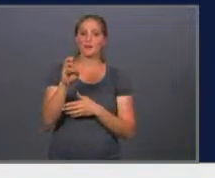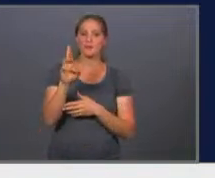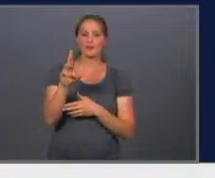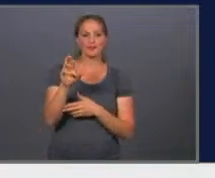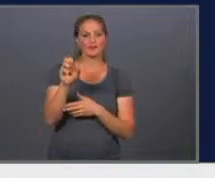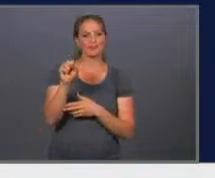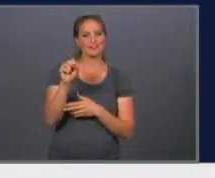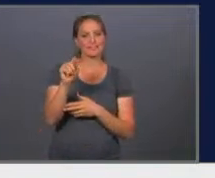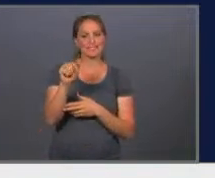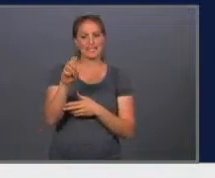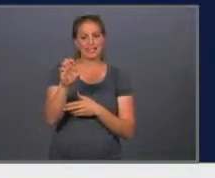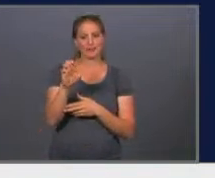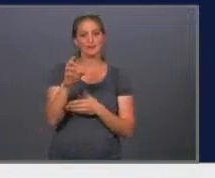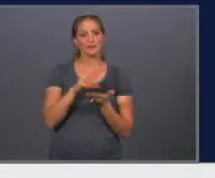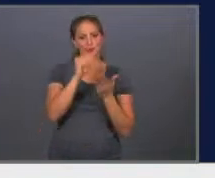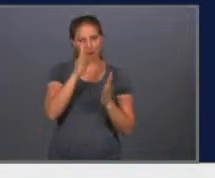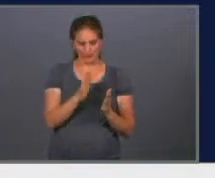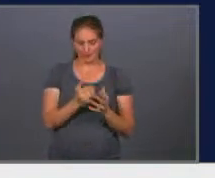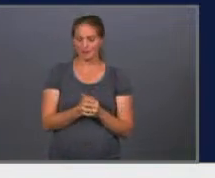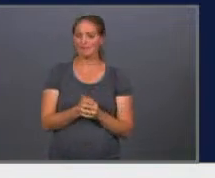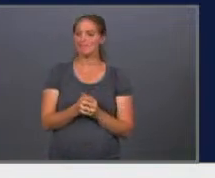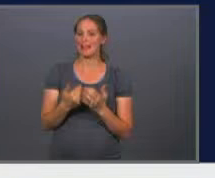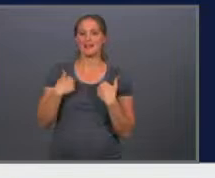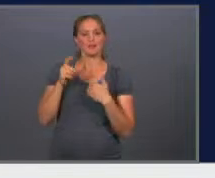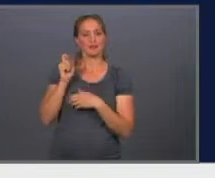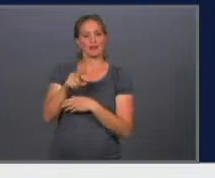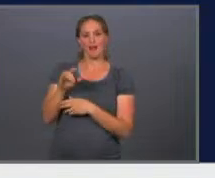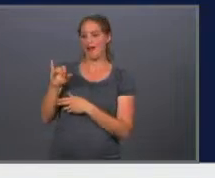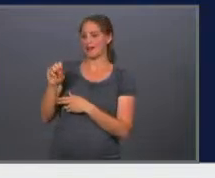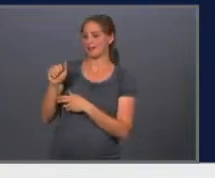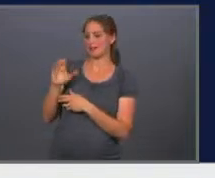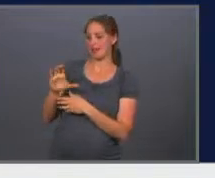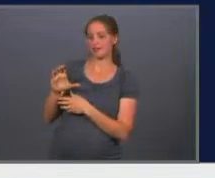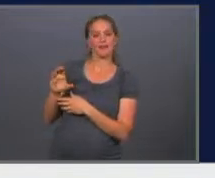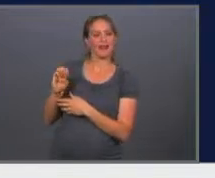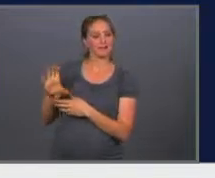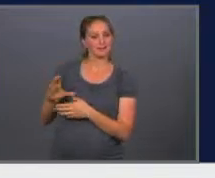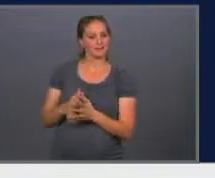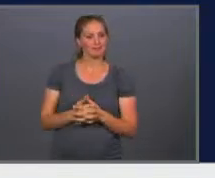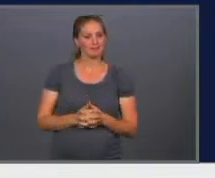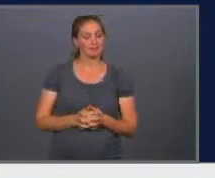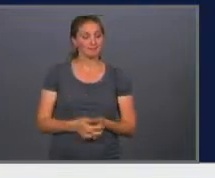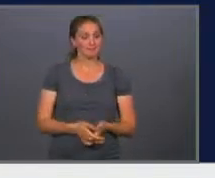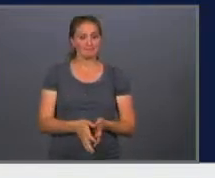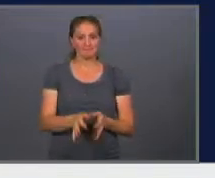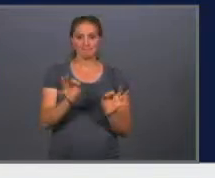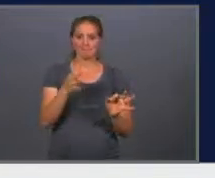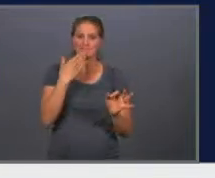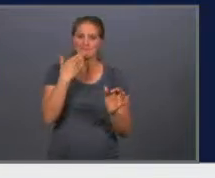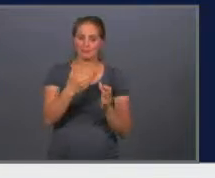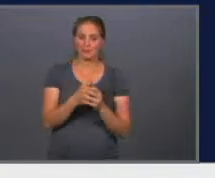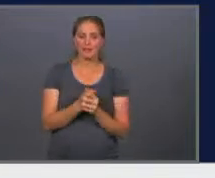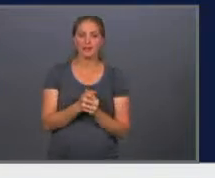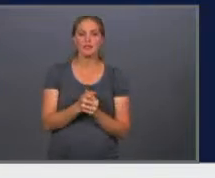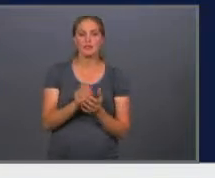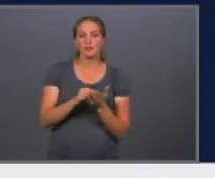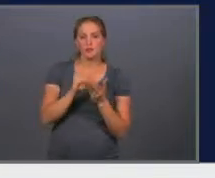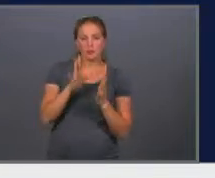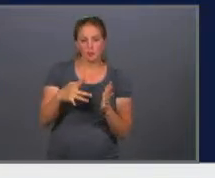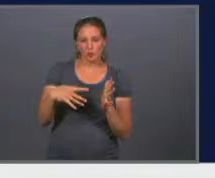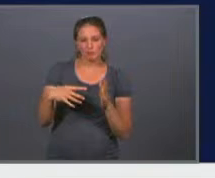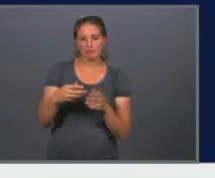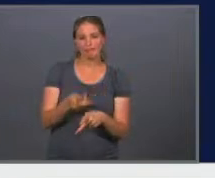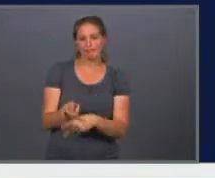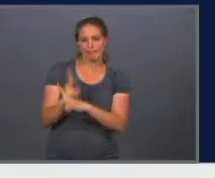evening and ask a question. Isaac Eck, go ahead with your question. Perfect. Thank you. So student loans and debt are